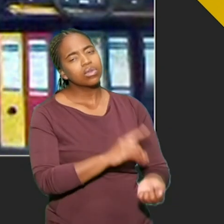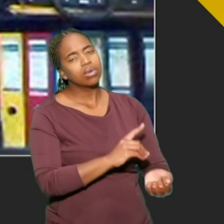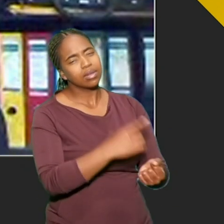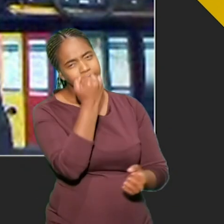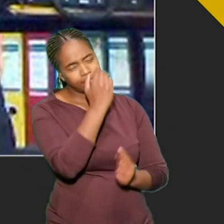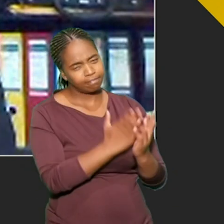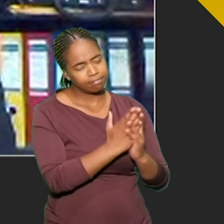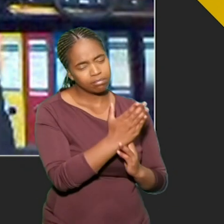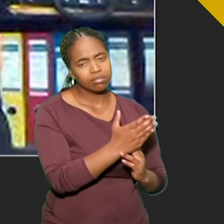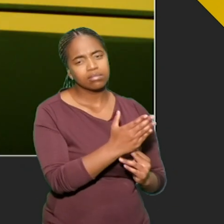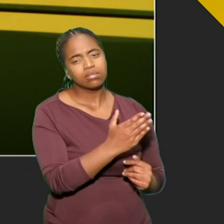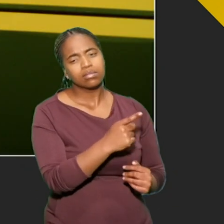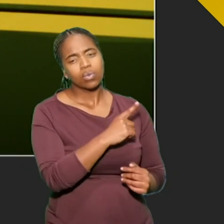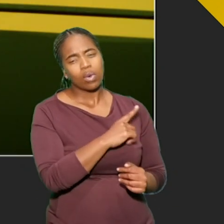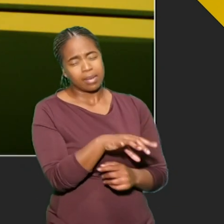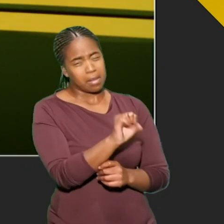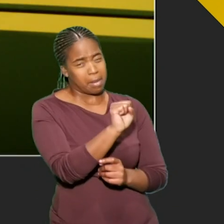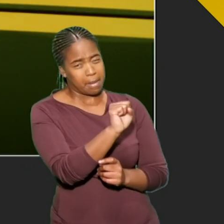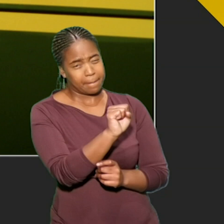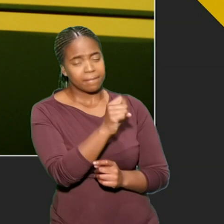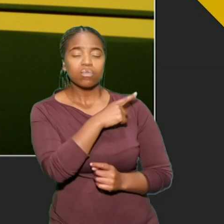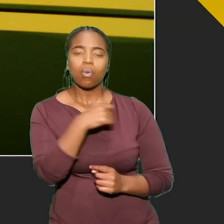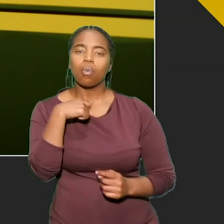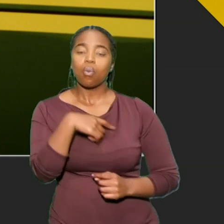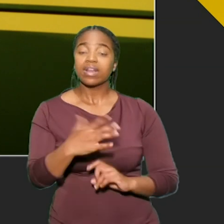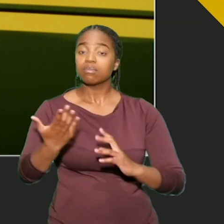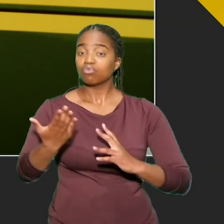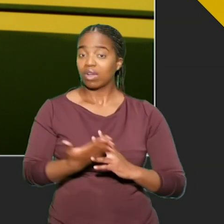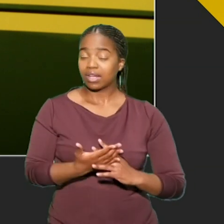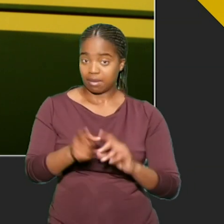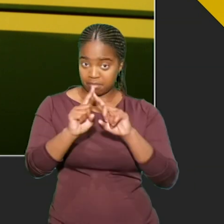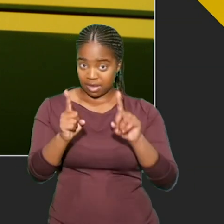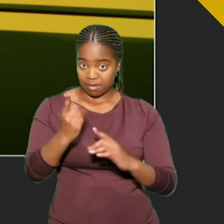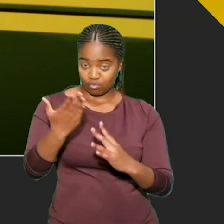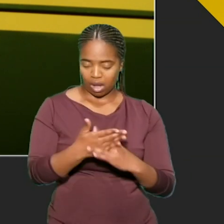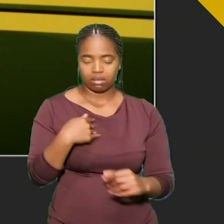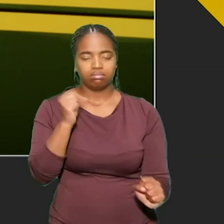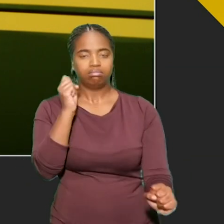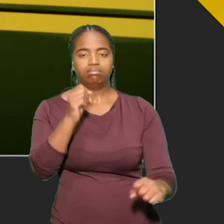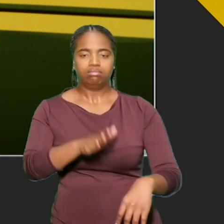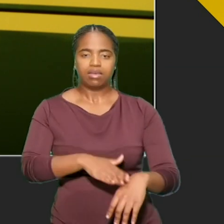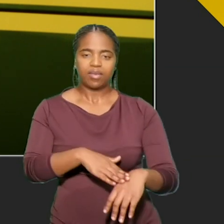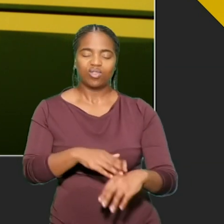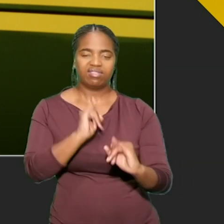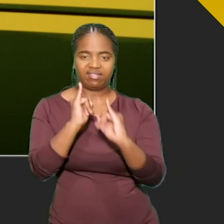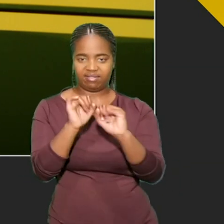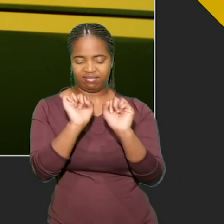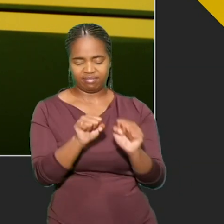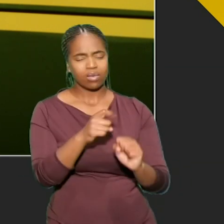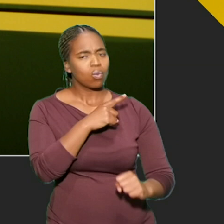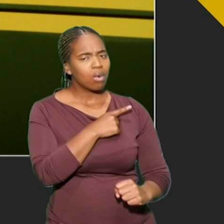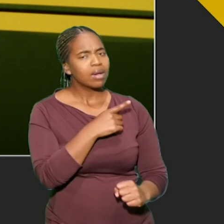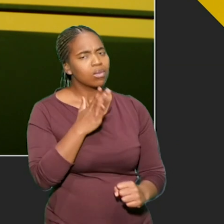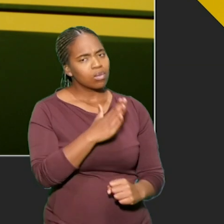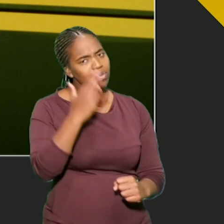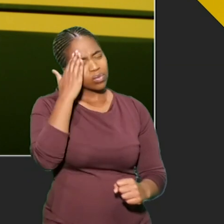Ngicolisi nje ukungena lapho ngicela ukuthi nje ungibambele yona lapho because we want to quickly take an ad break kodwa besibuye sazohlala la usixoxele ncane because I mean that certain also